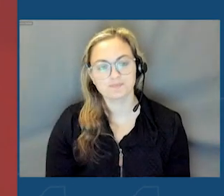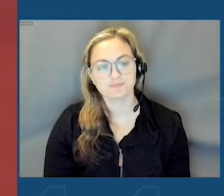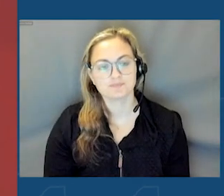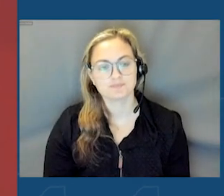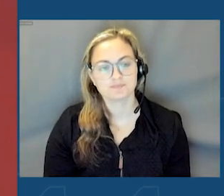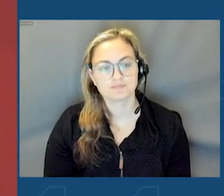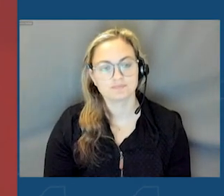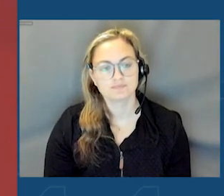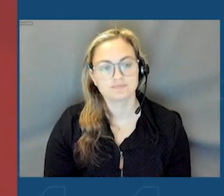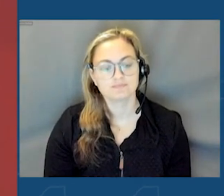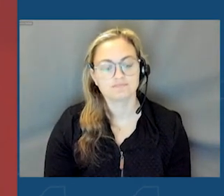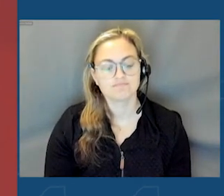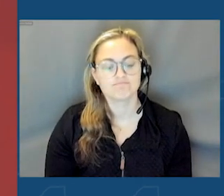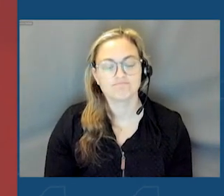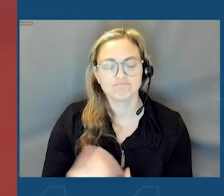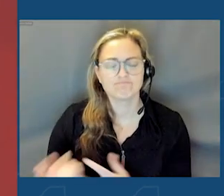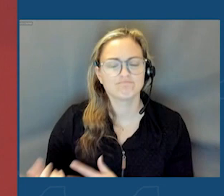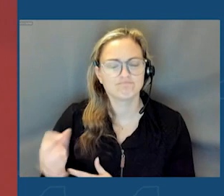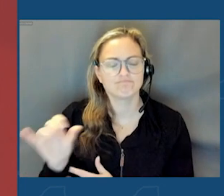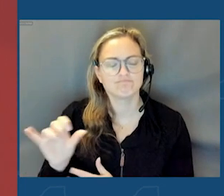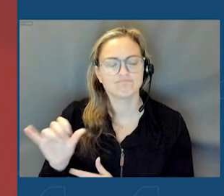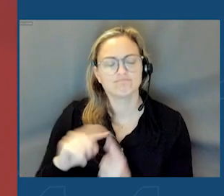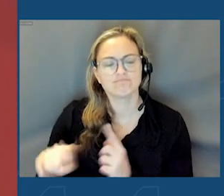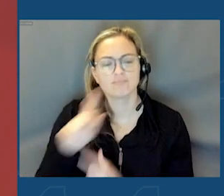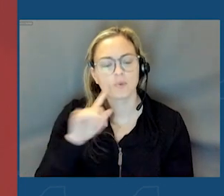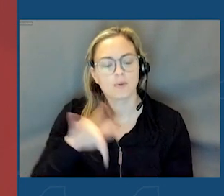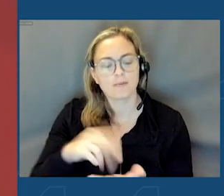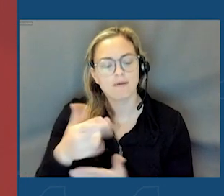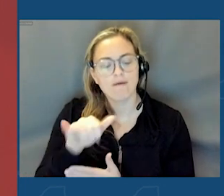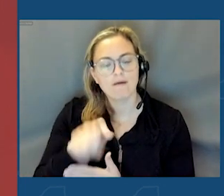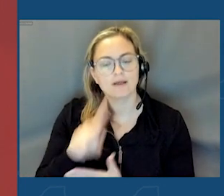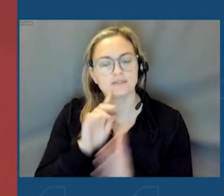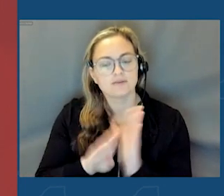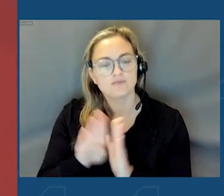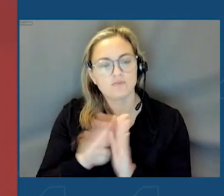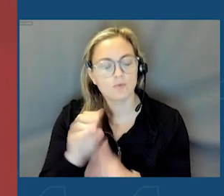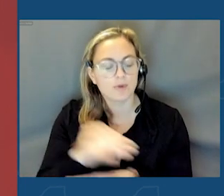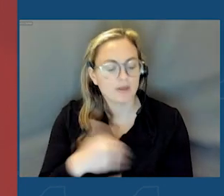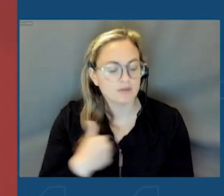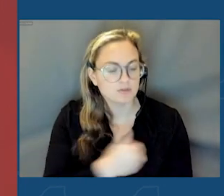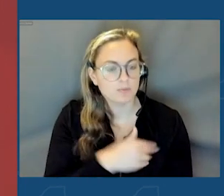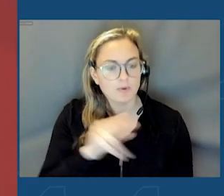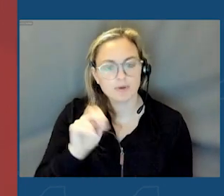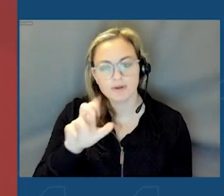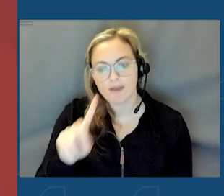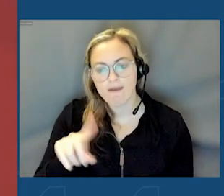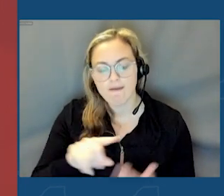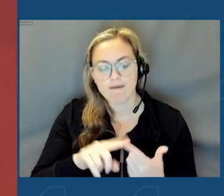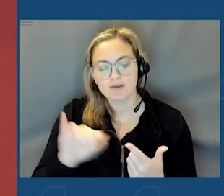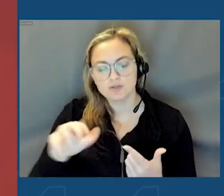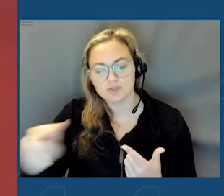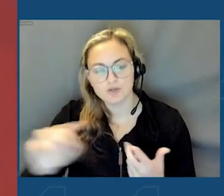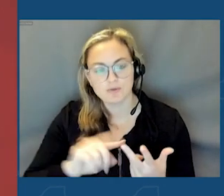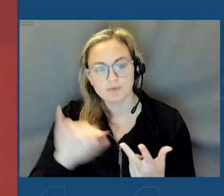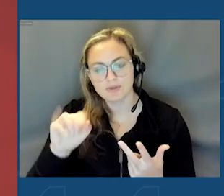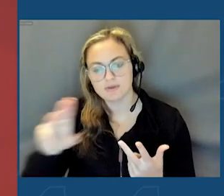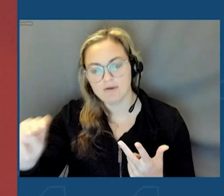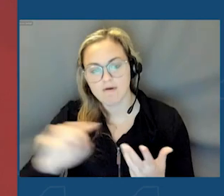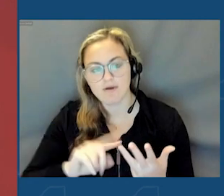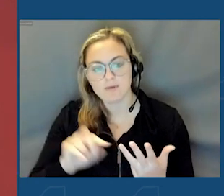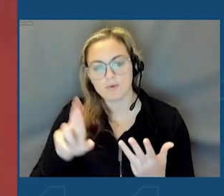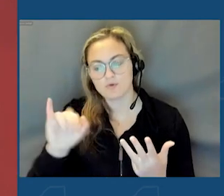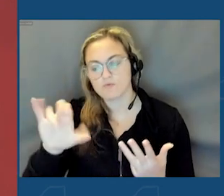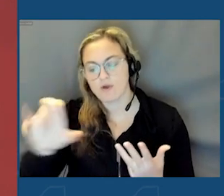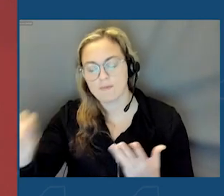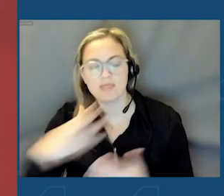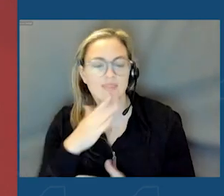And my fellow Mid-Hudson Regional Economic Development Council members, Ned Sullivan, Jim Taylor, Tom Carey, and Robin Rosenberg. Thank you for